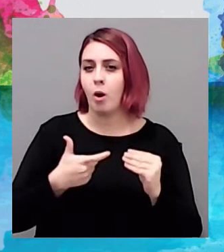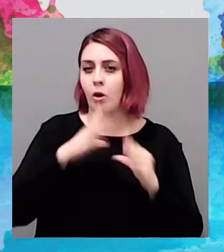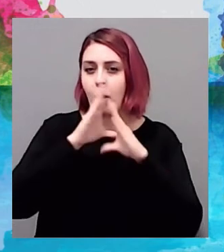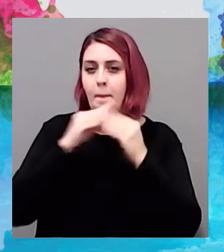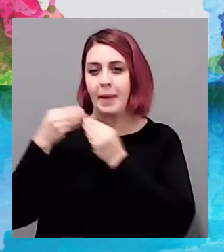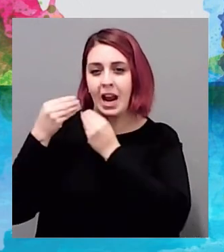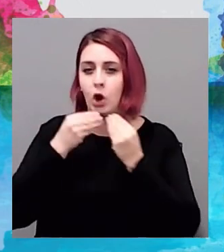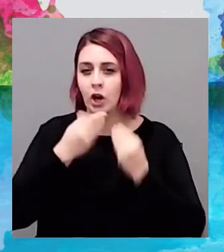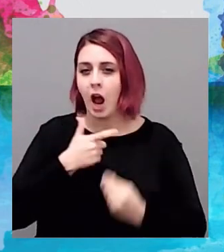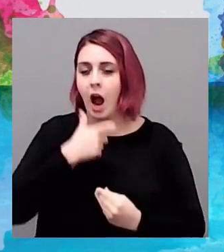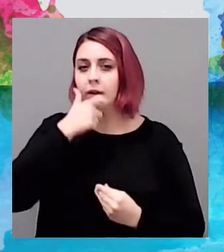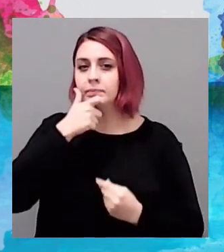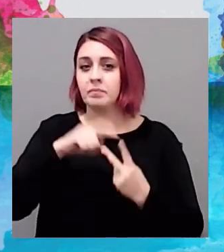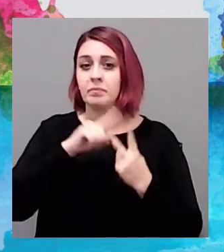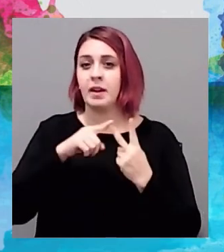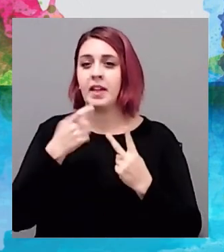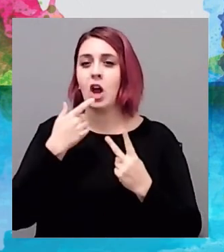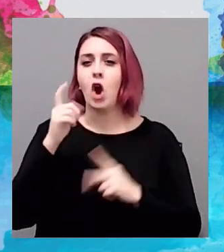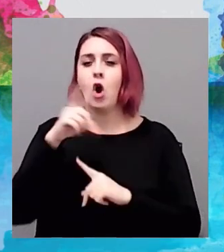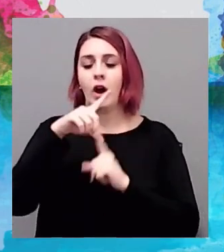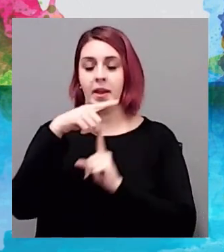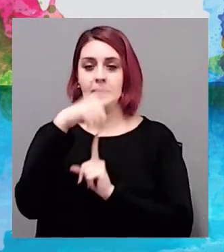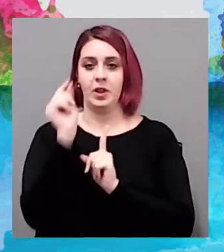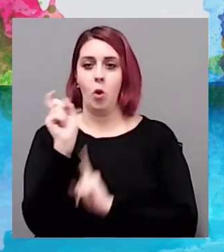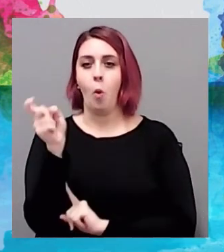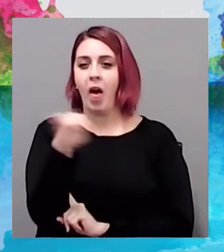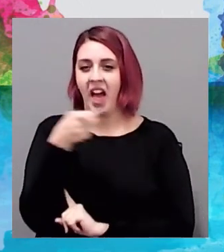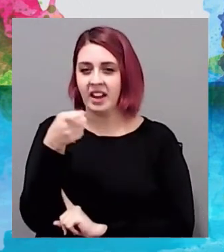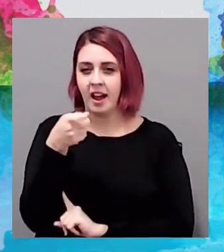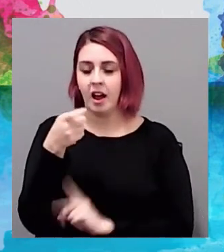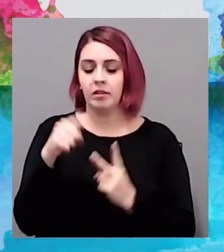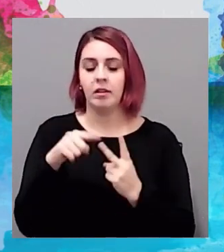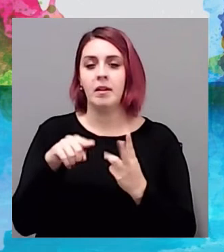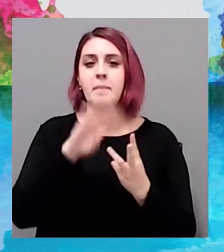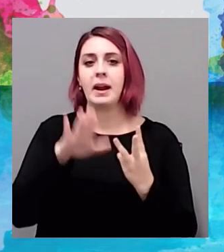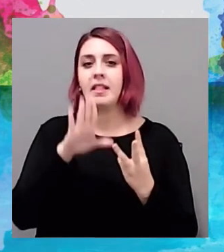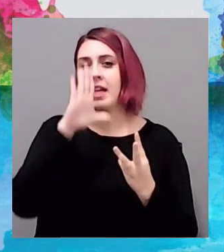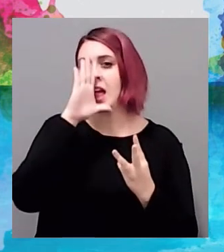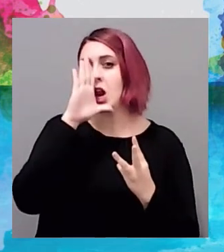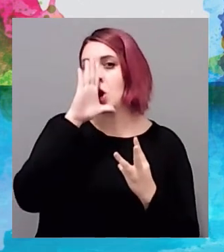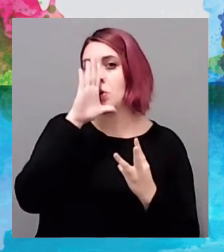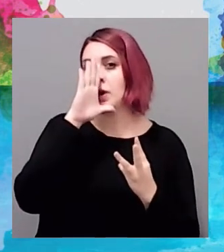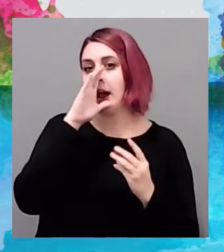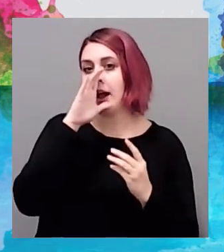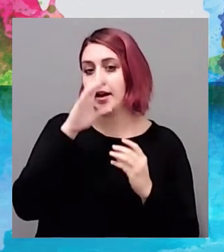a melon that the woman is eating, this hand. It could be a moon,